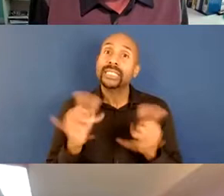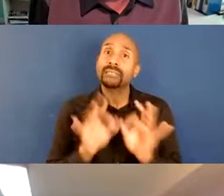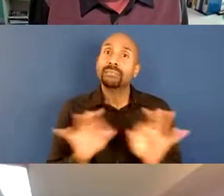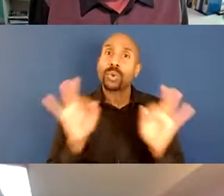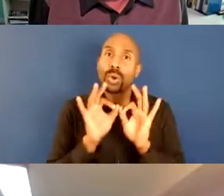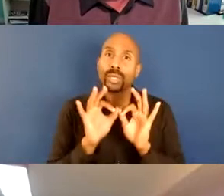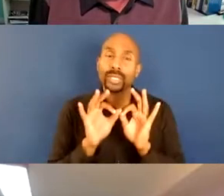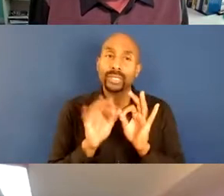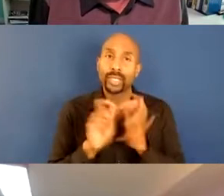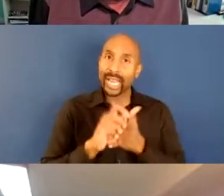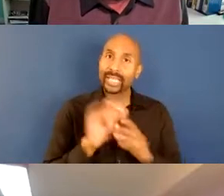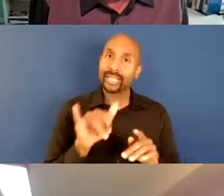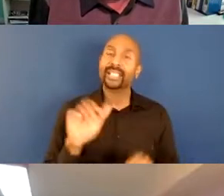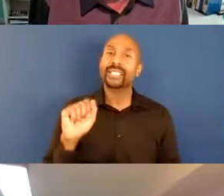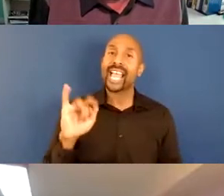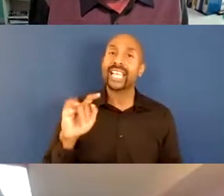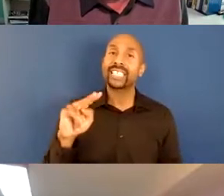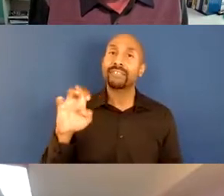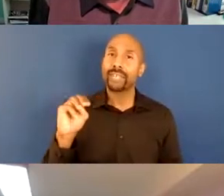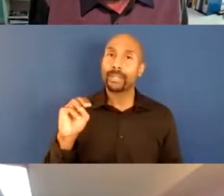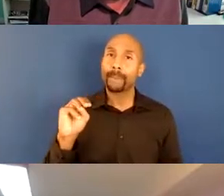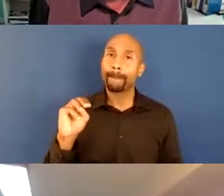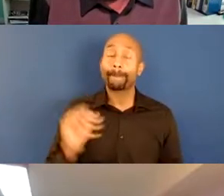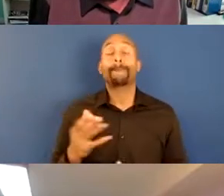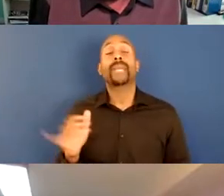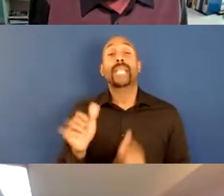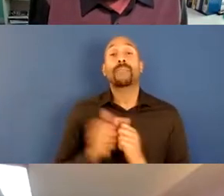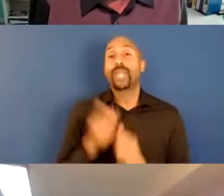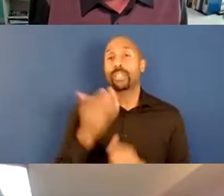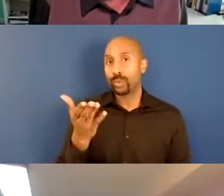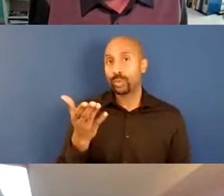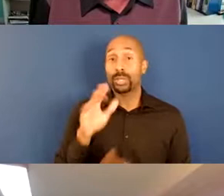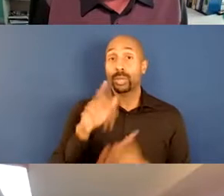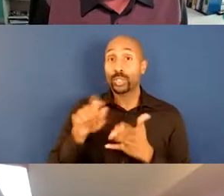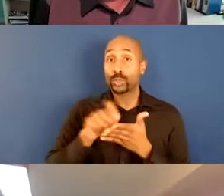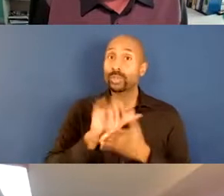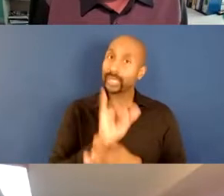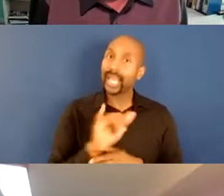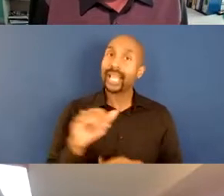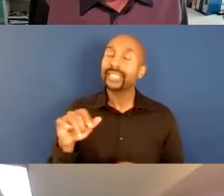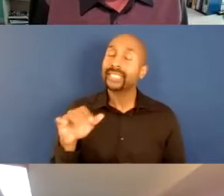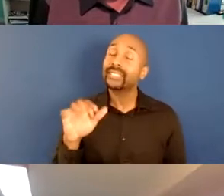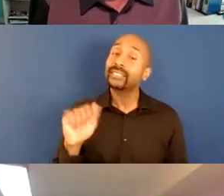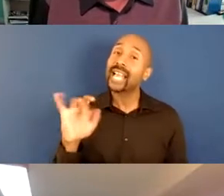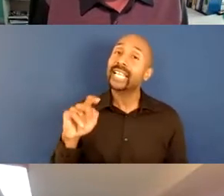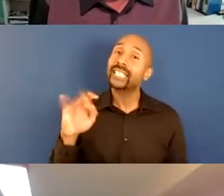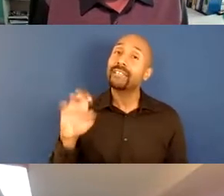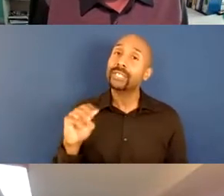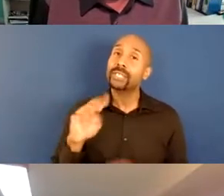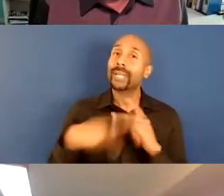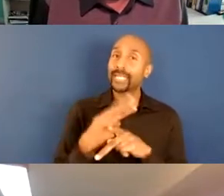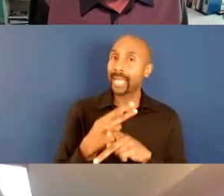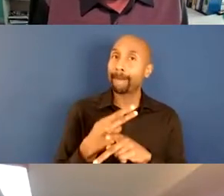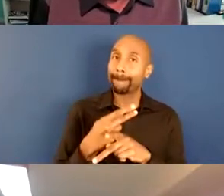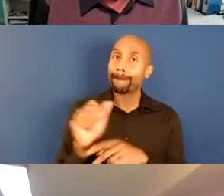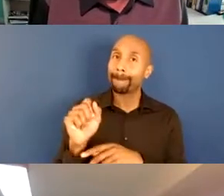form of activism. What you have written is already a form of activism. What you said today is a form of activism. And so